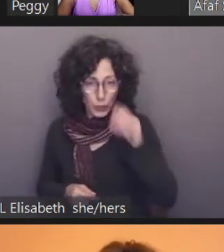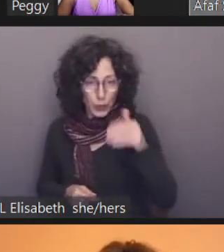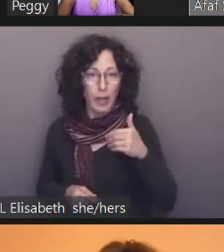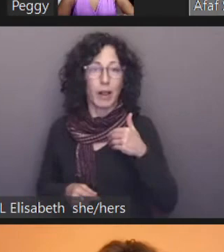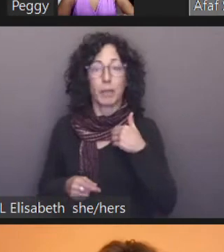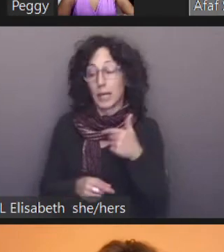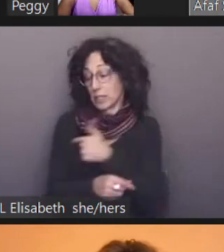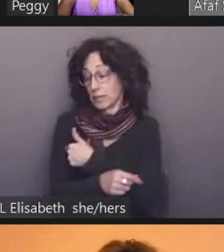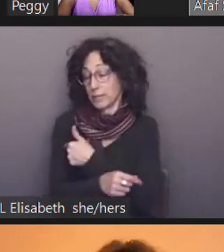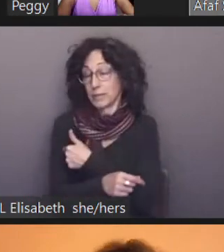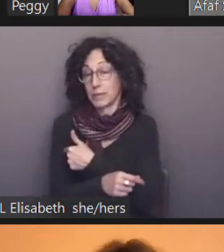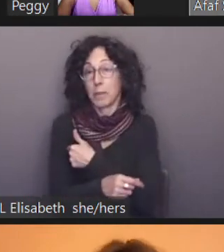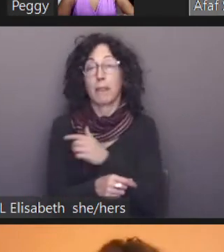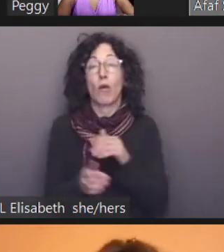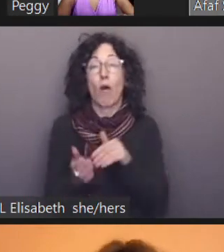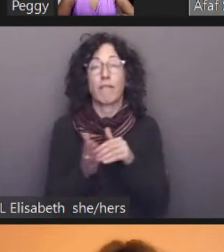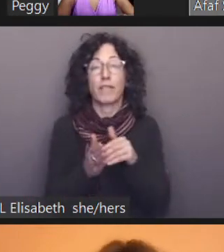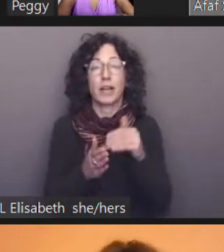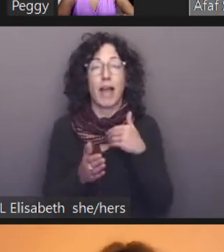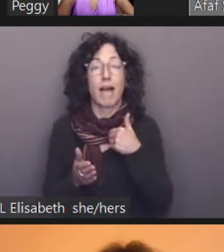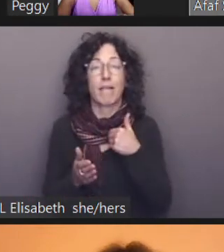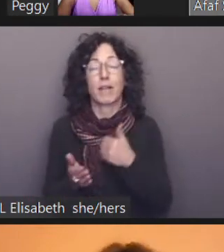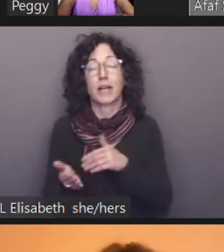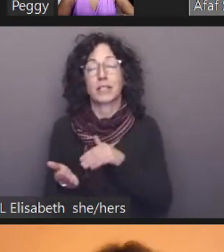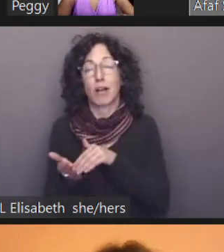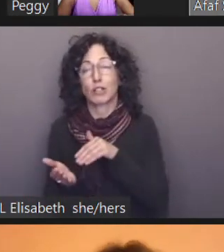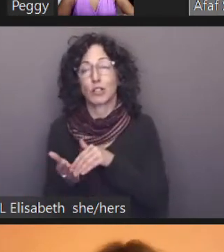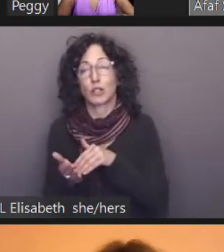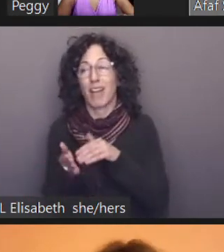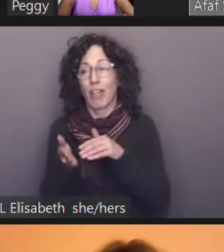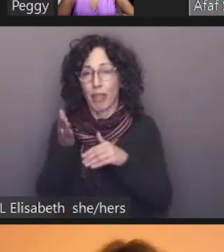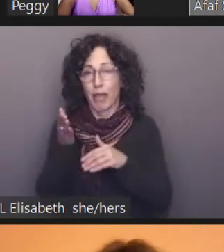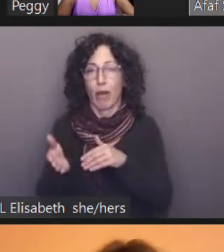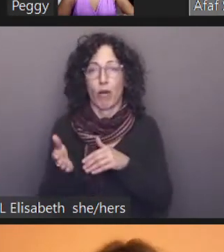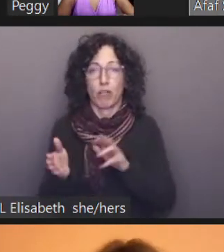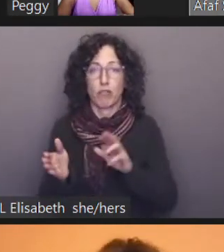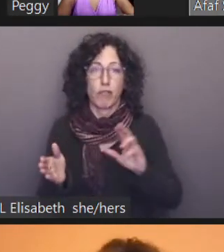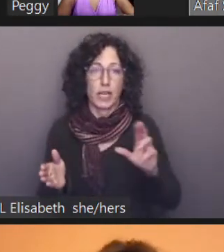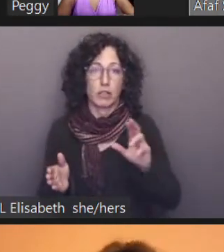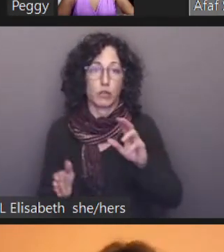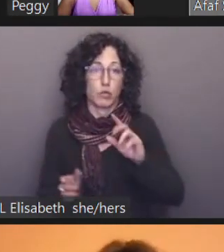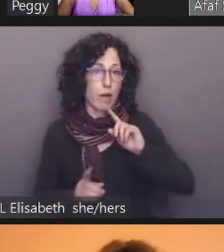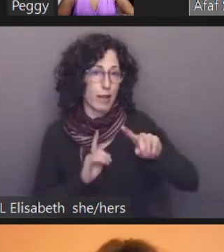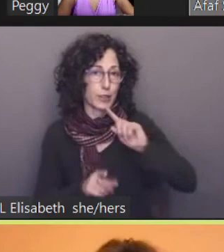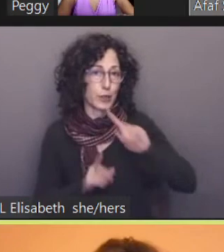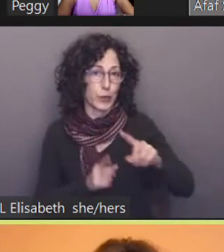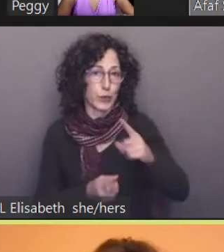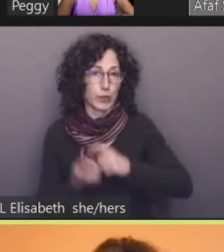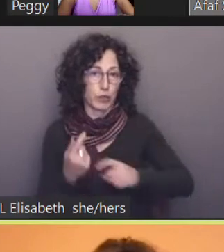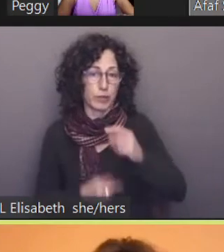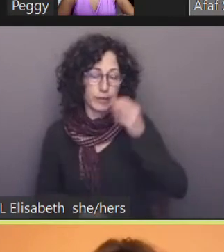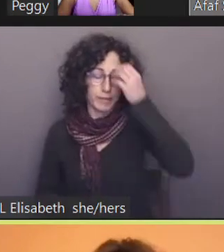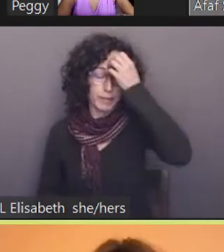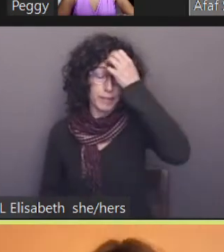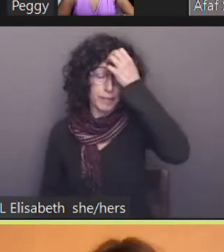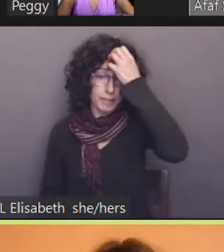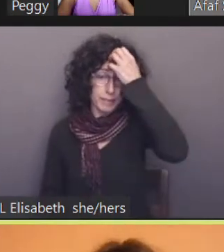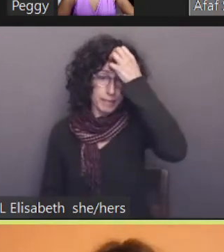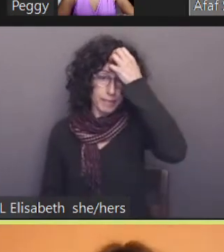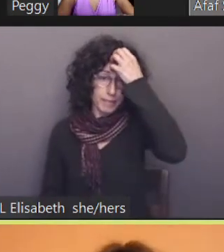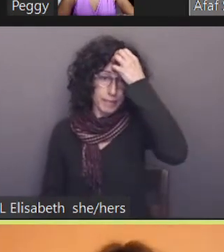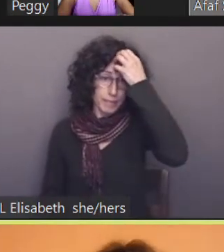CVS or Walgreens, to answer any questions that you might have specifically about the vaccine. Great, thank you so